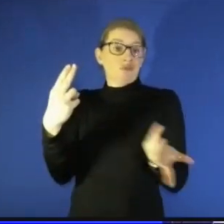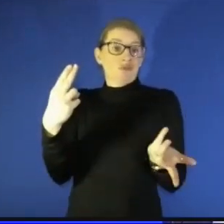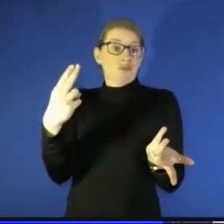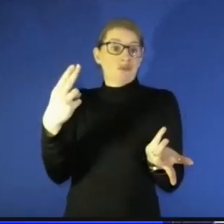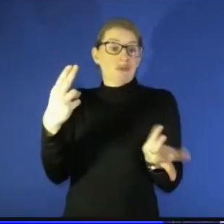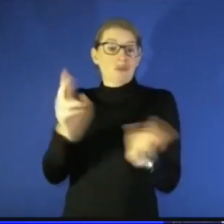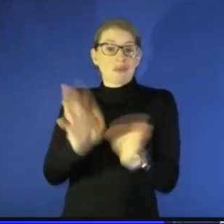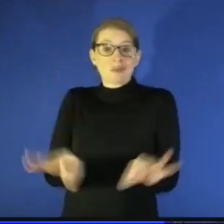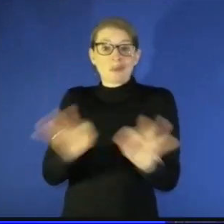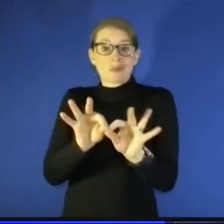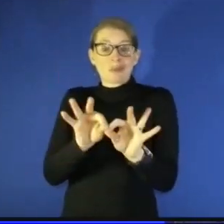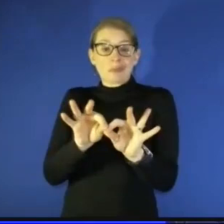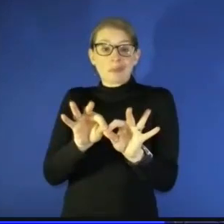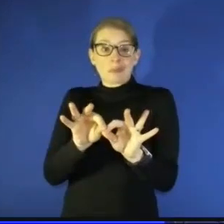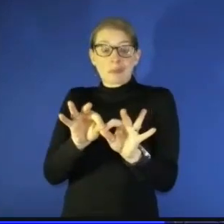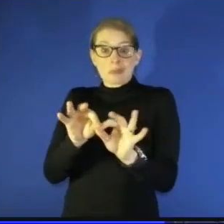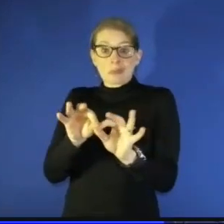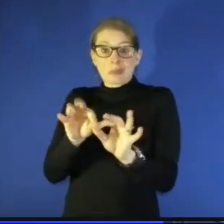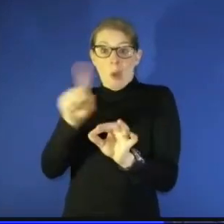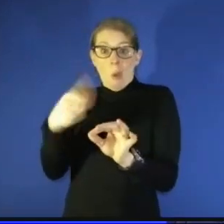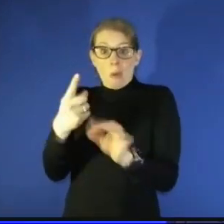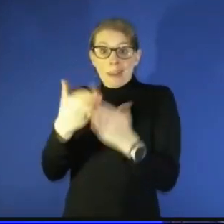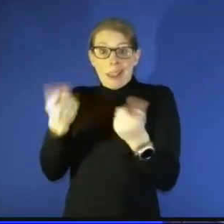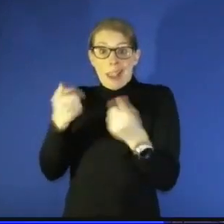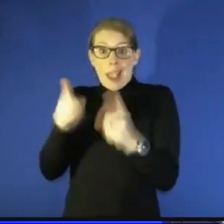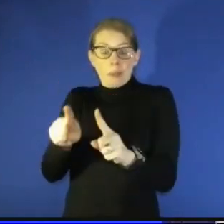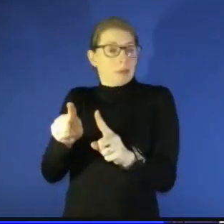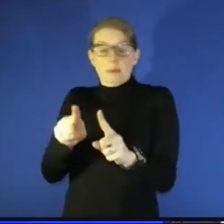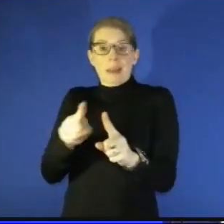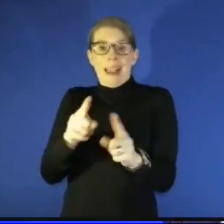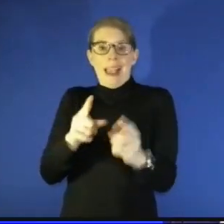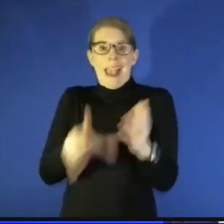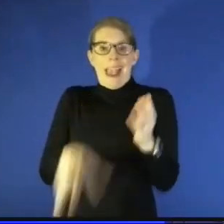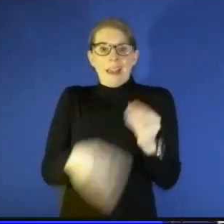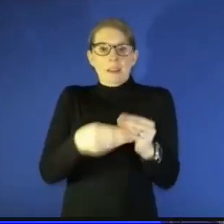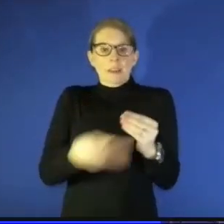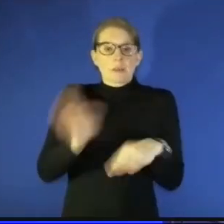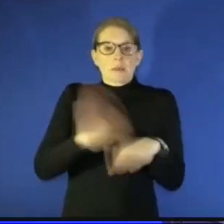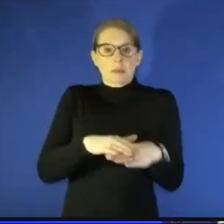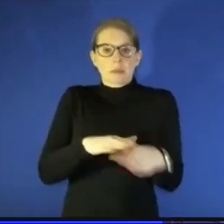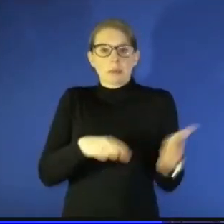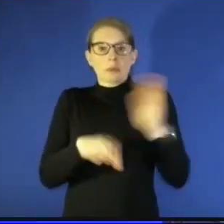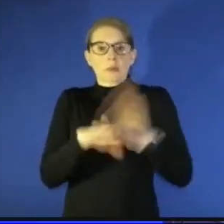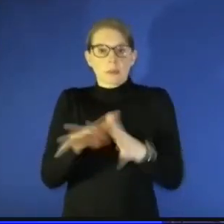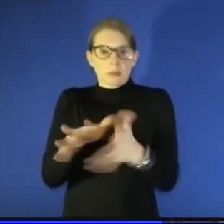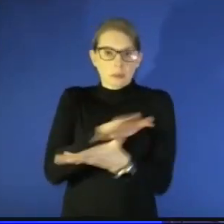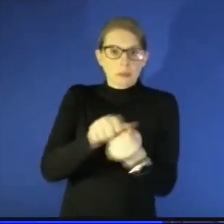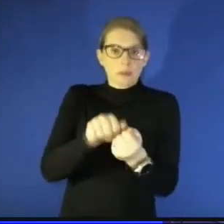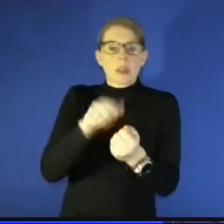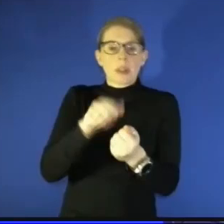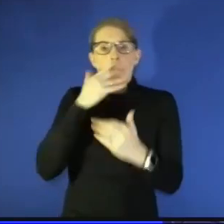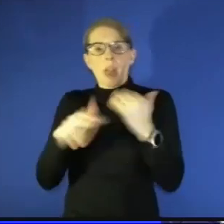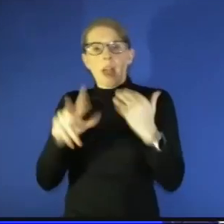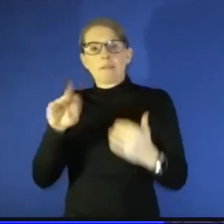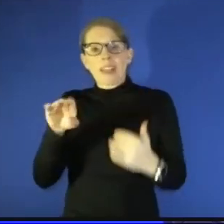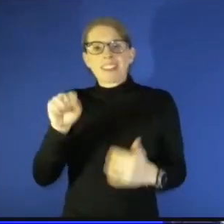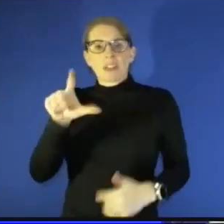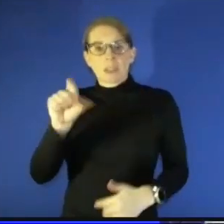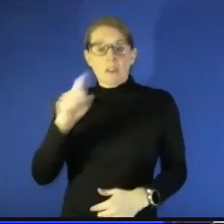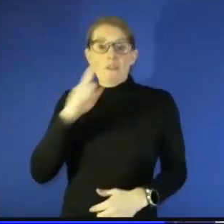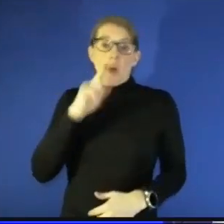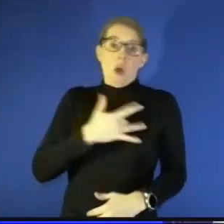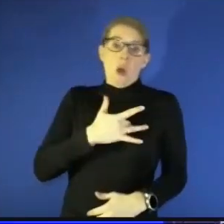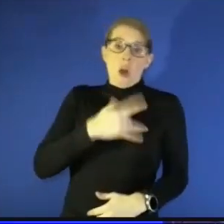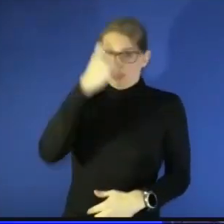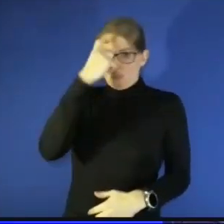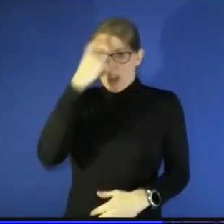isolated thing. It's important because it adds to wear and tear of your blood vessels, in particular for your heart and brain that can have